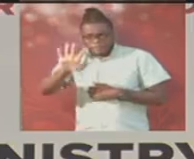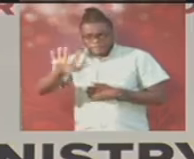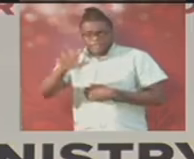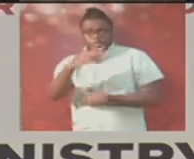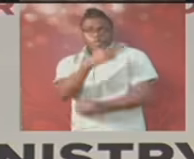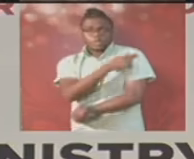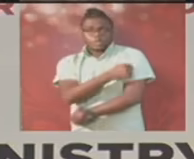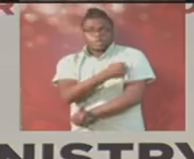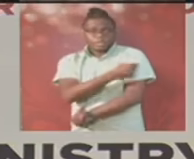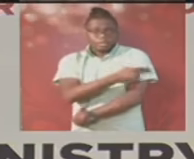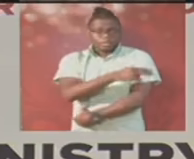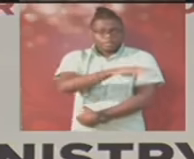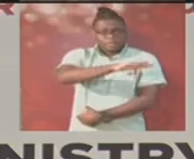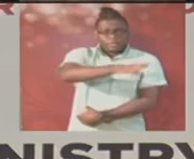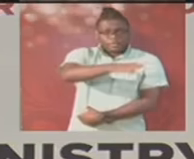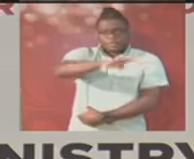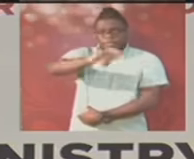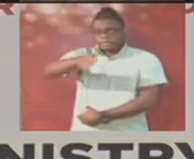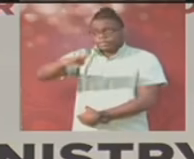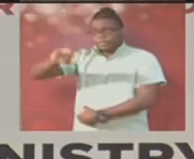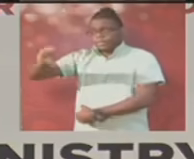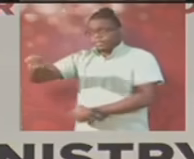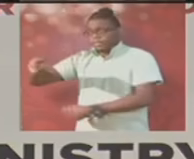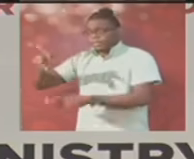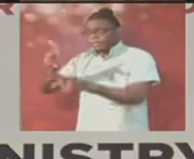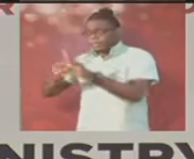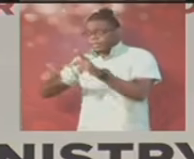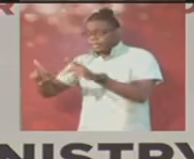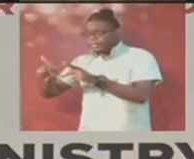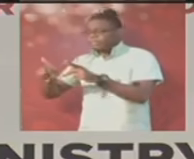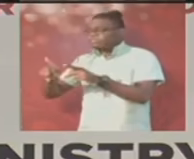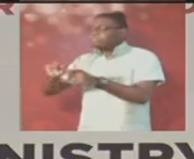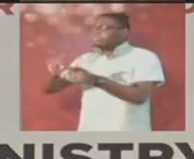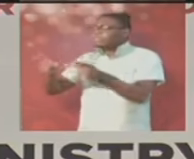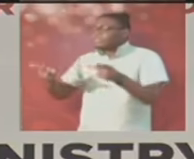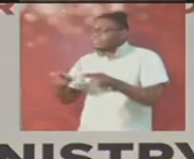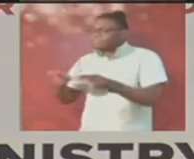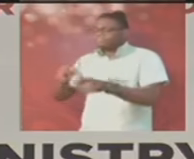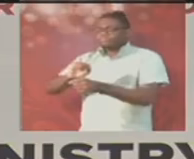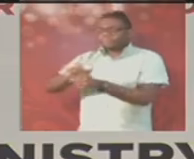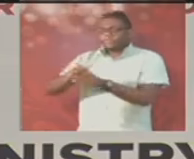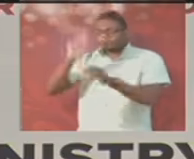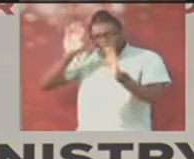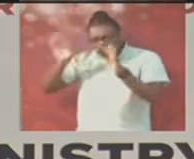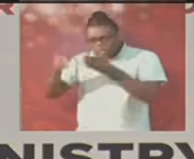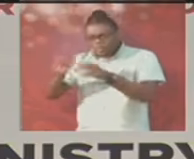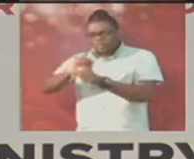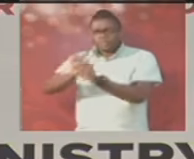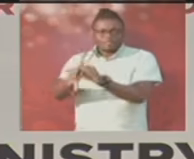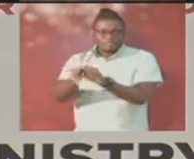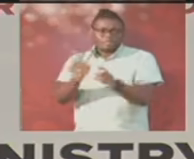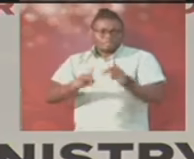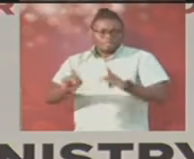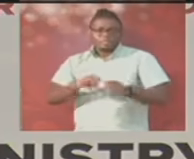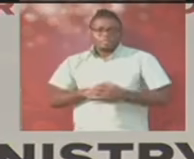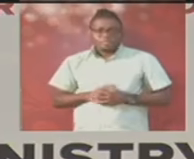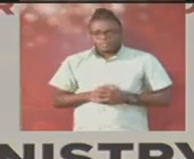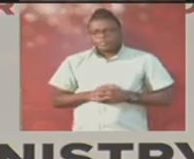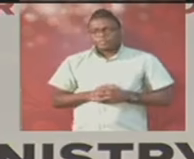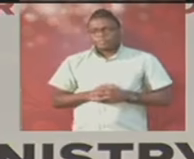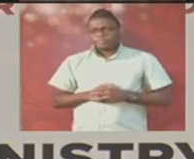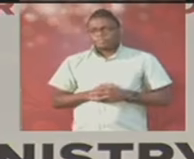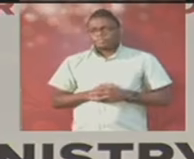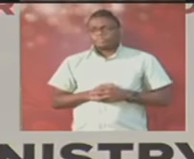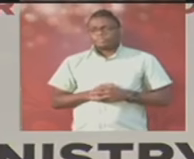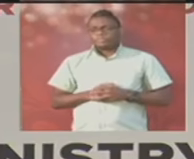institutions within the parallel healthcare system for care of ill confirmed COVID positive patients. At